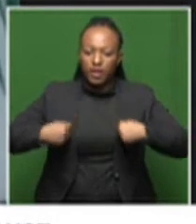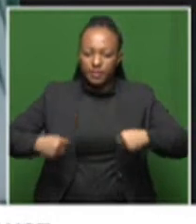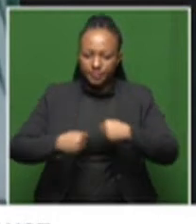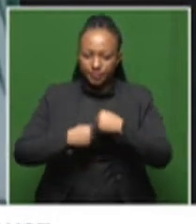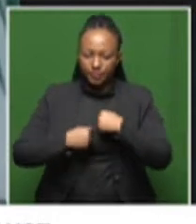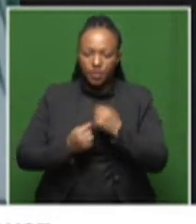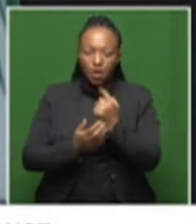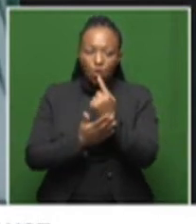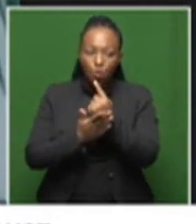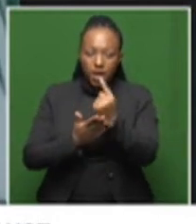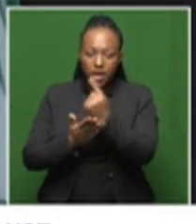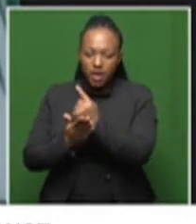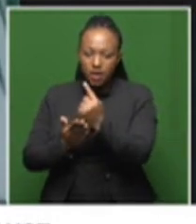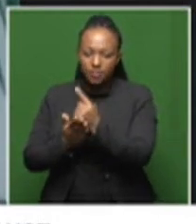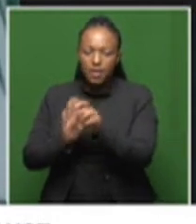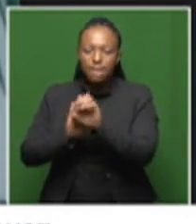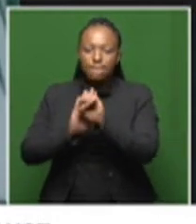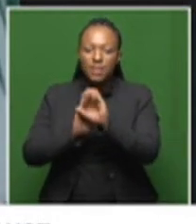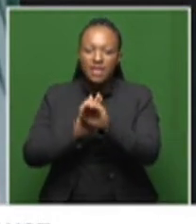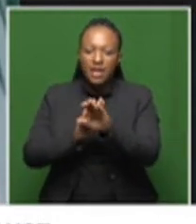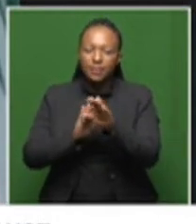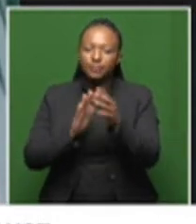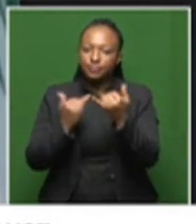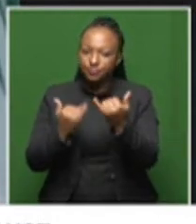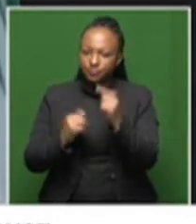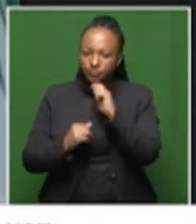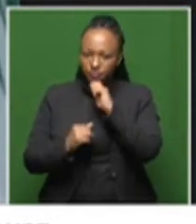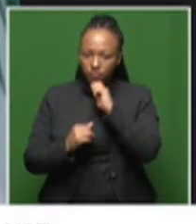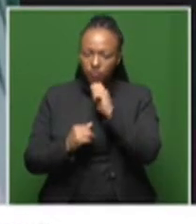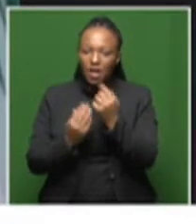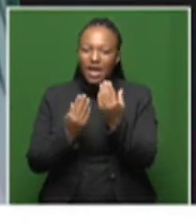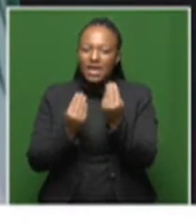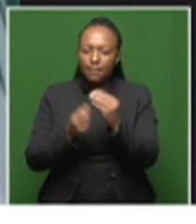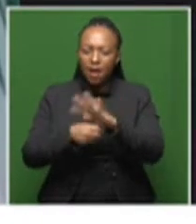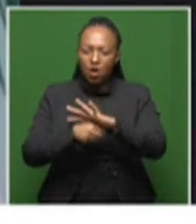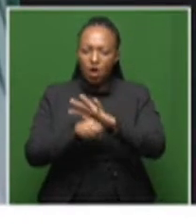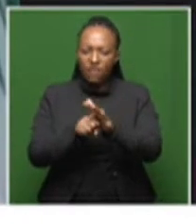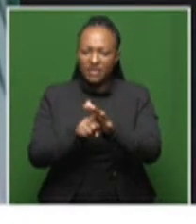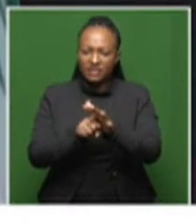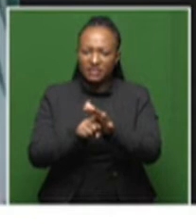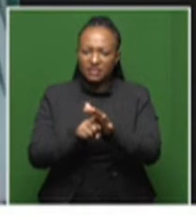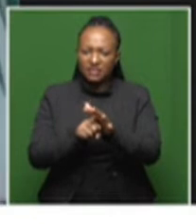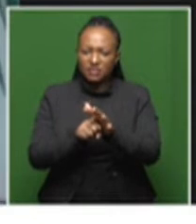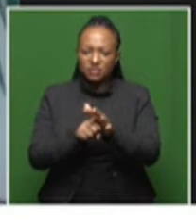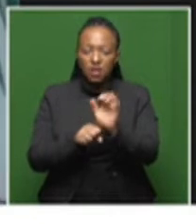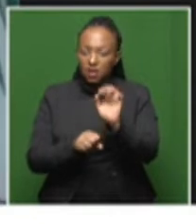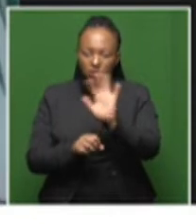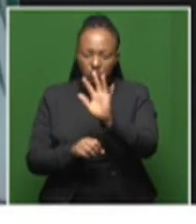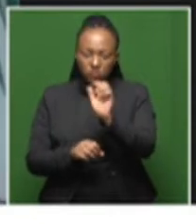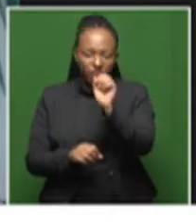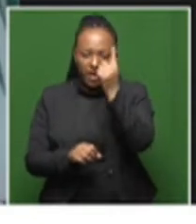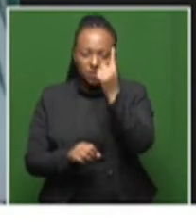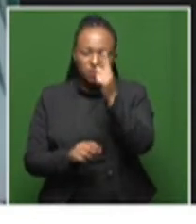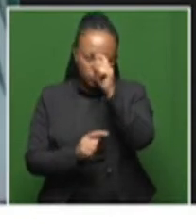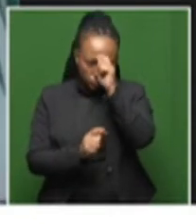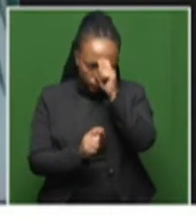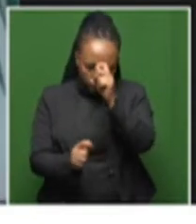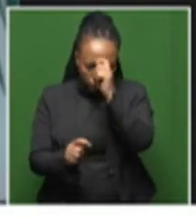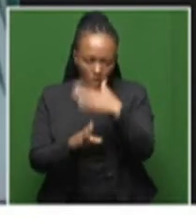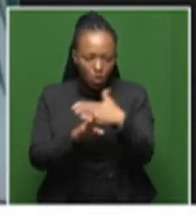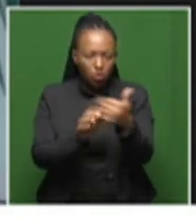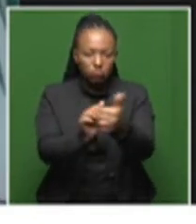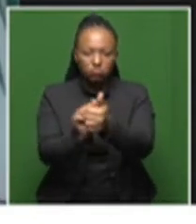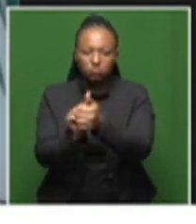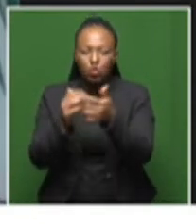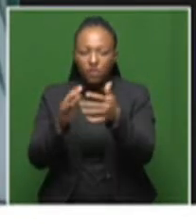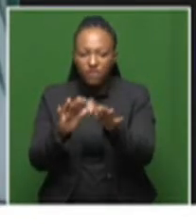weekly media briefing this morning. As the numbers of infections, maybe let me first acknowledge the colleagues who have joined